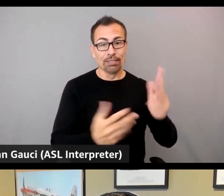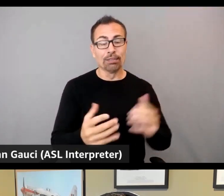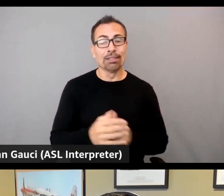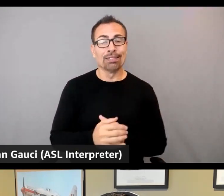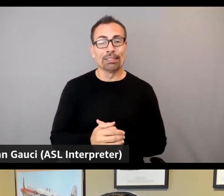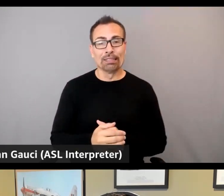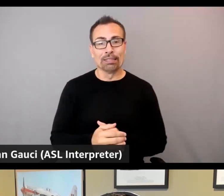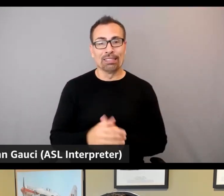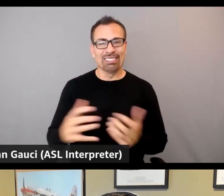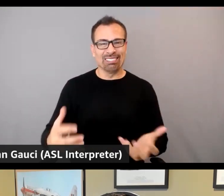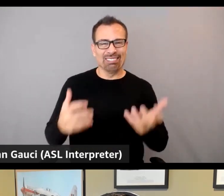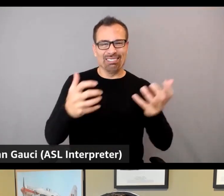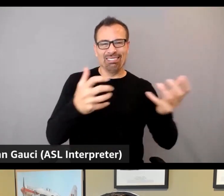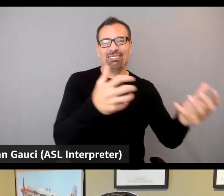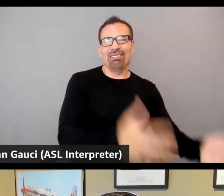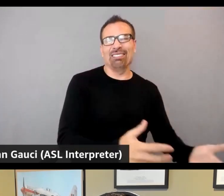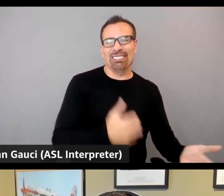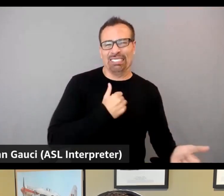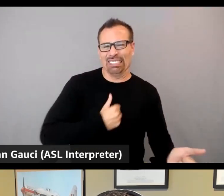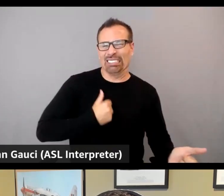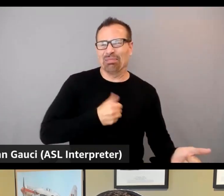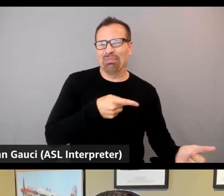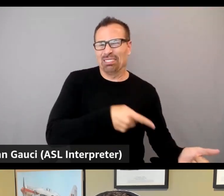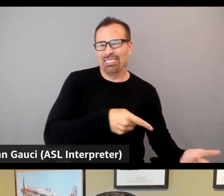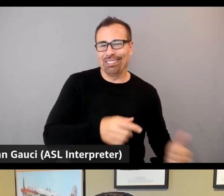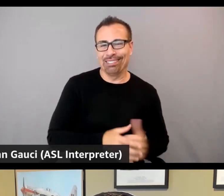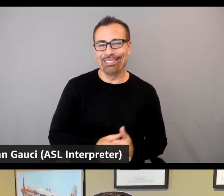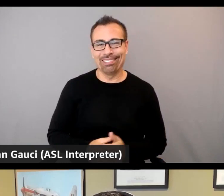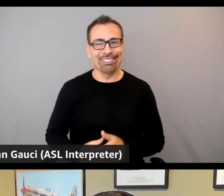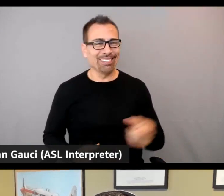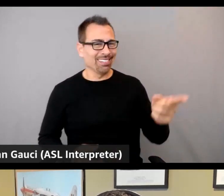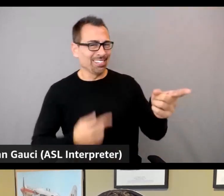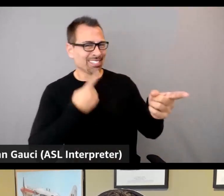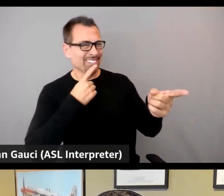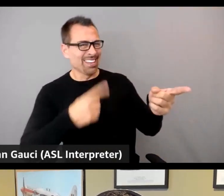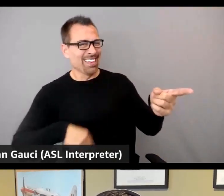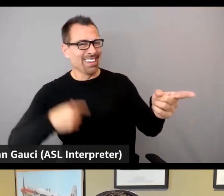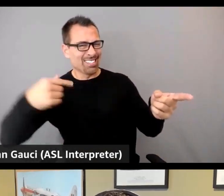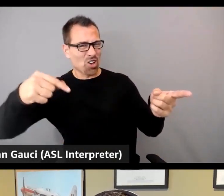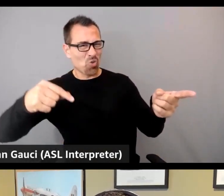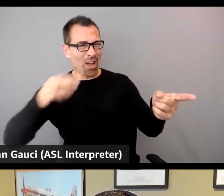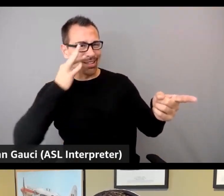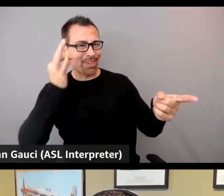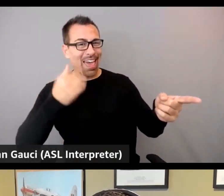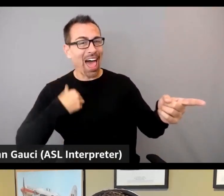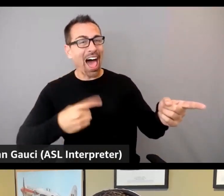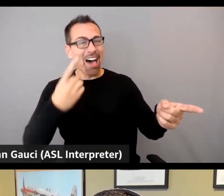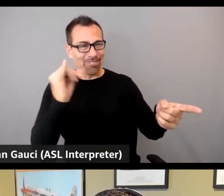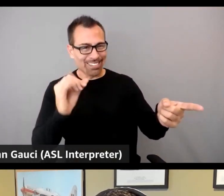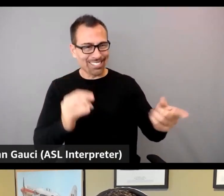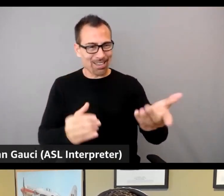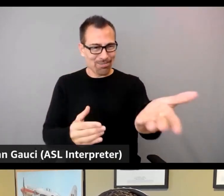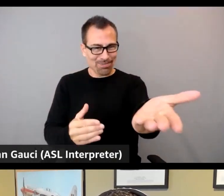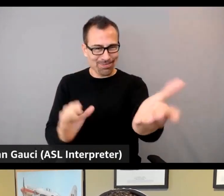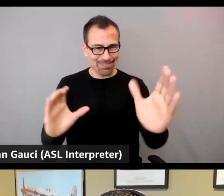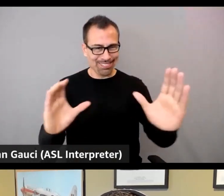about that. It's a quantum cat. It's a quantum cat. I've actually got one of those right over here as